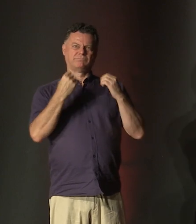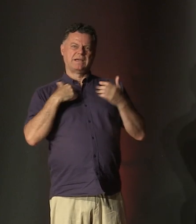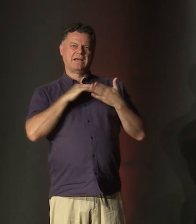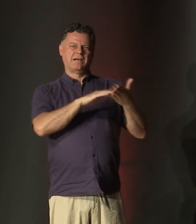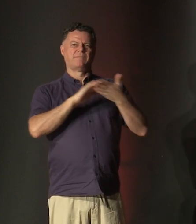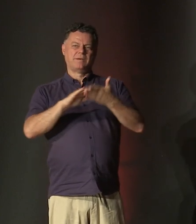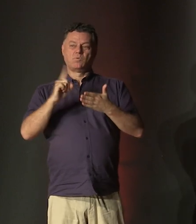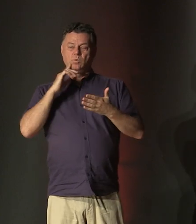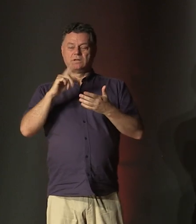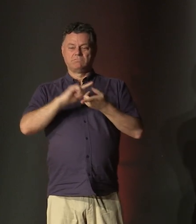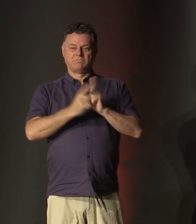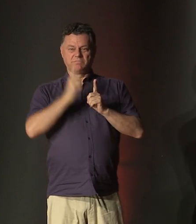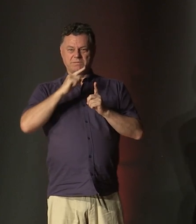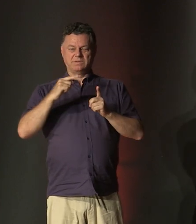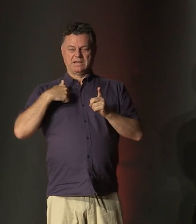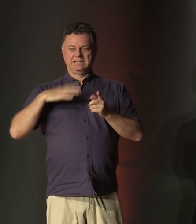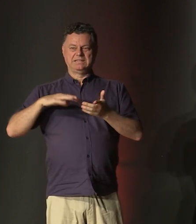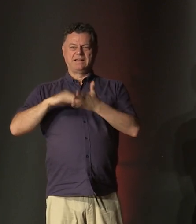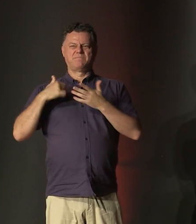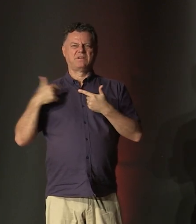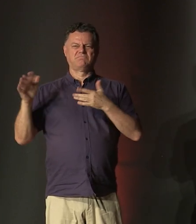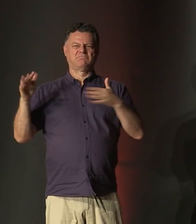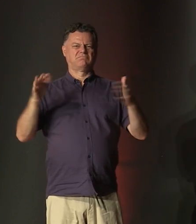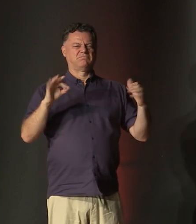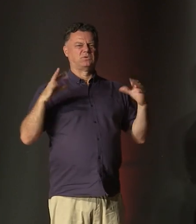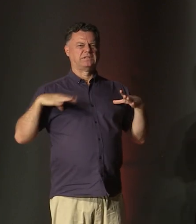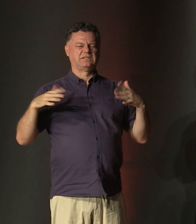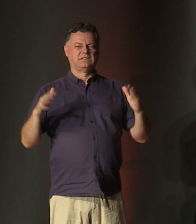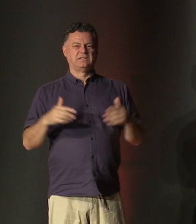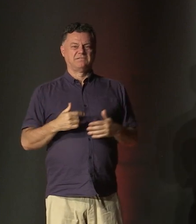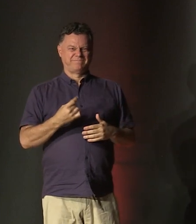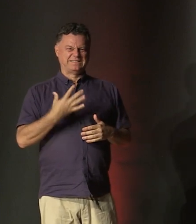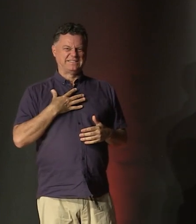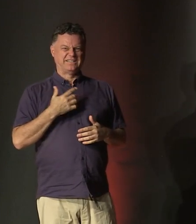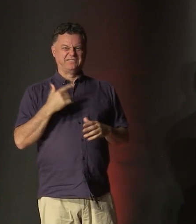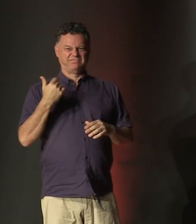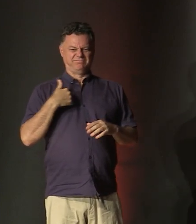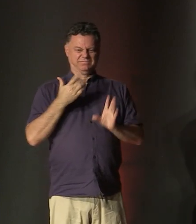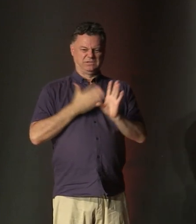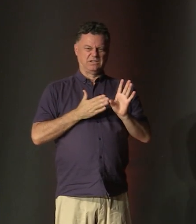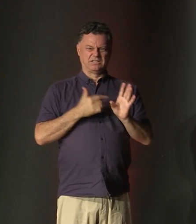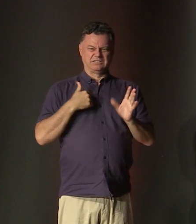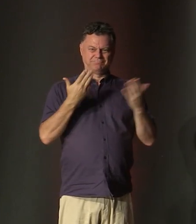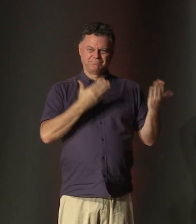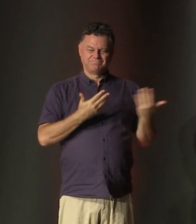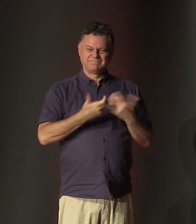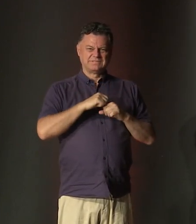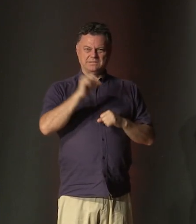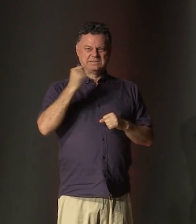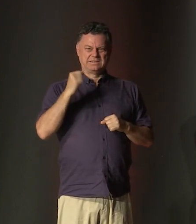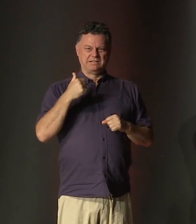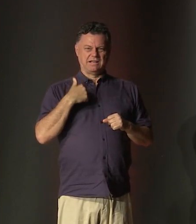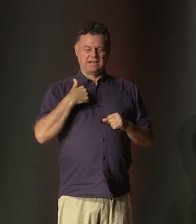care, helpfulness from others. And I was on a pathway to burnout. This is a